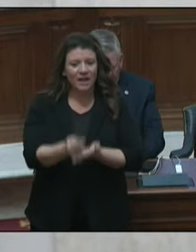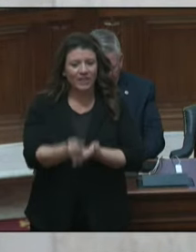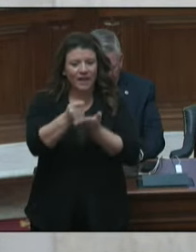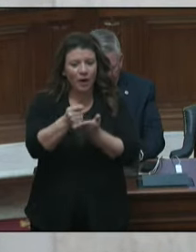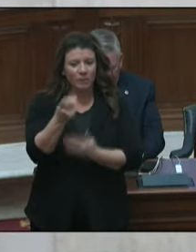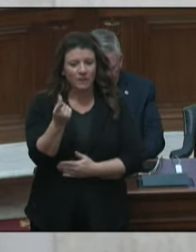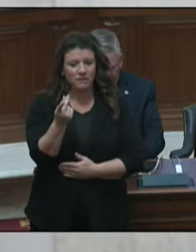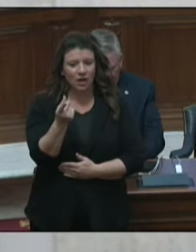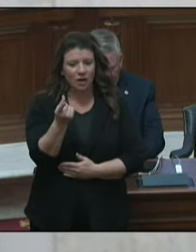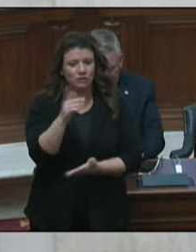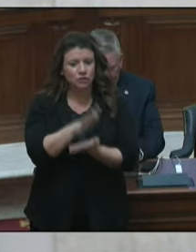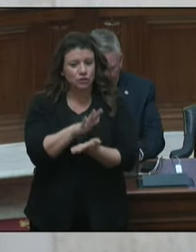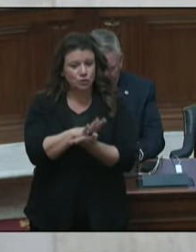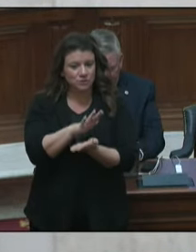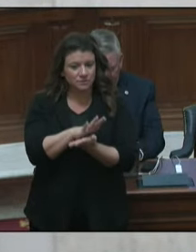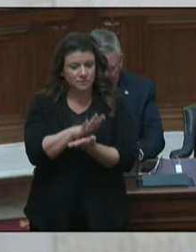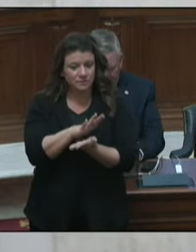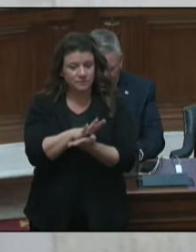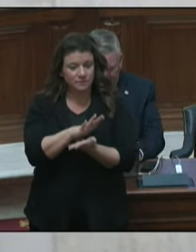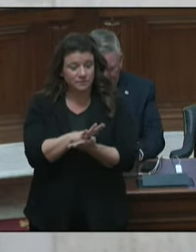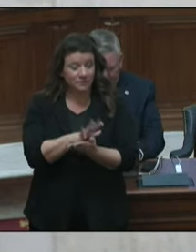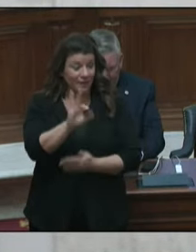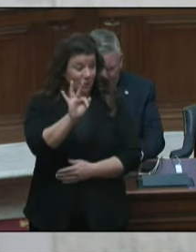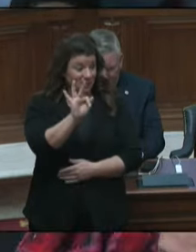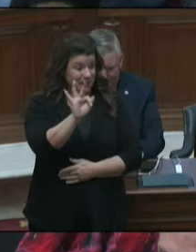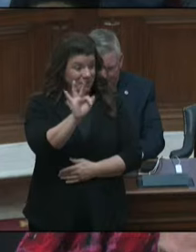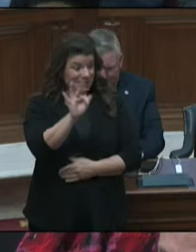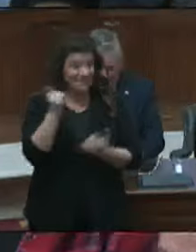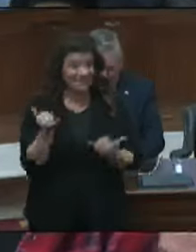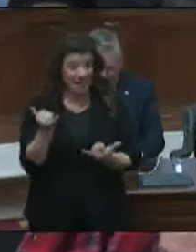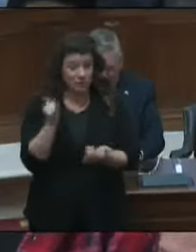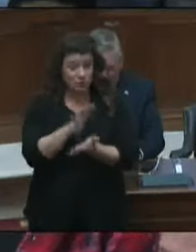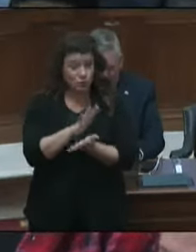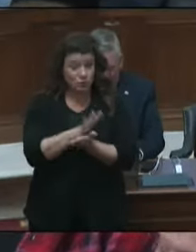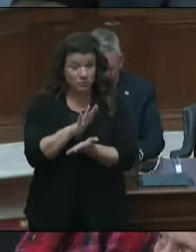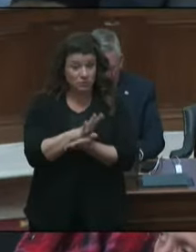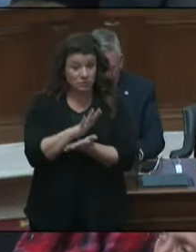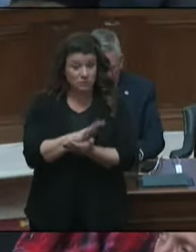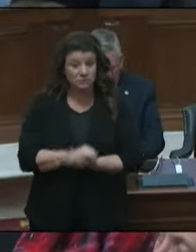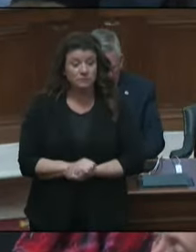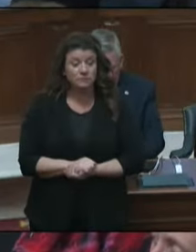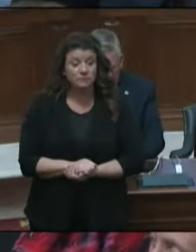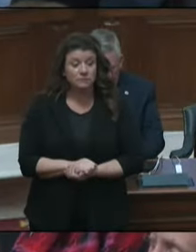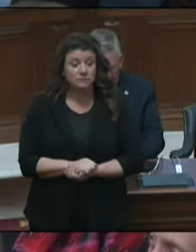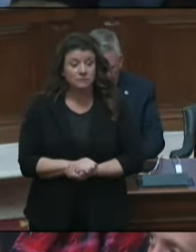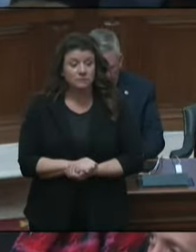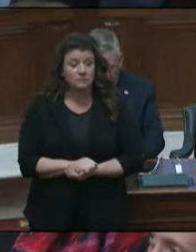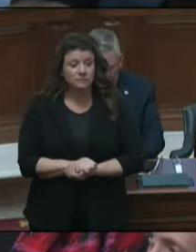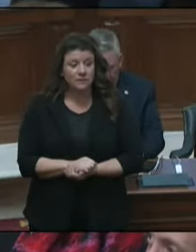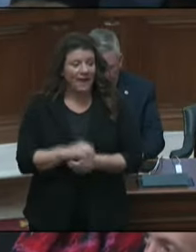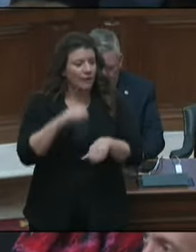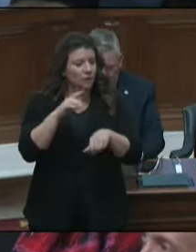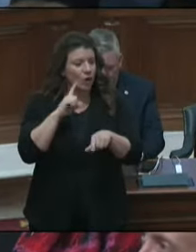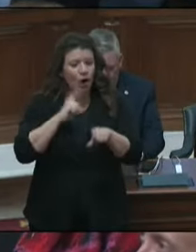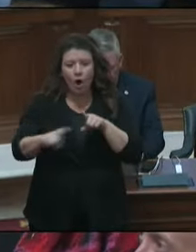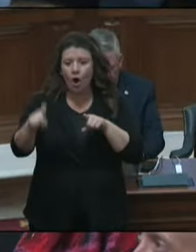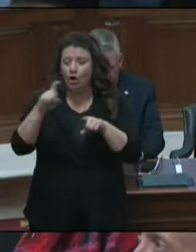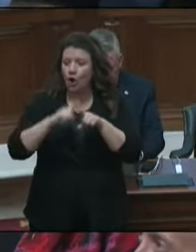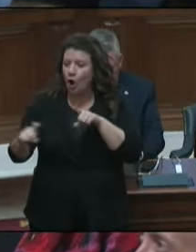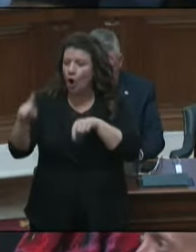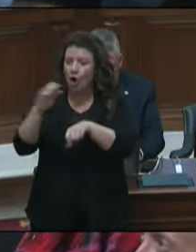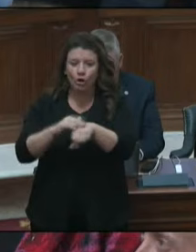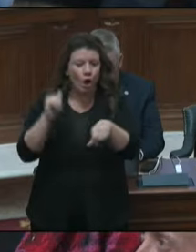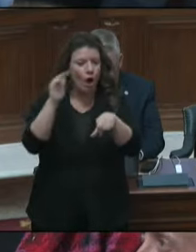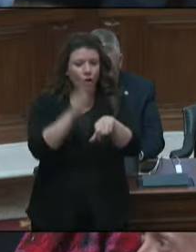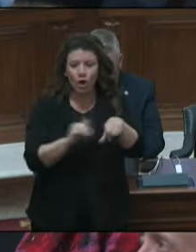to schools. There's 19 now in the schools. And there's call after call after call